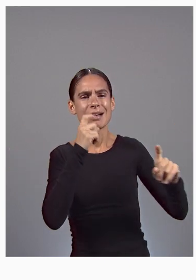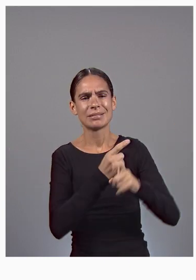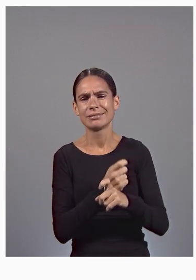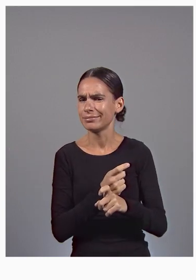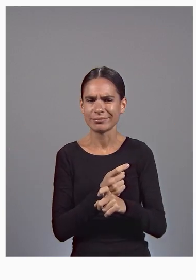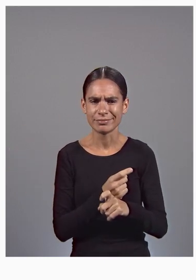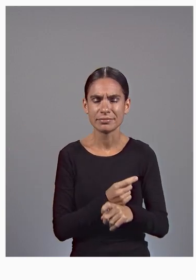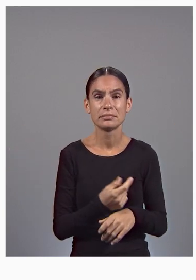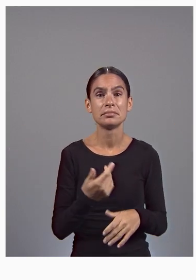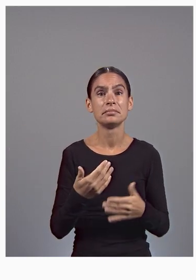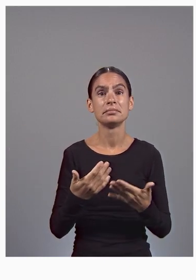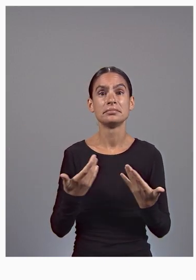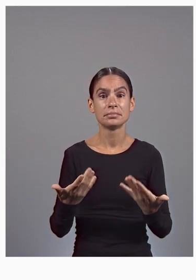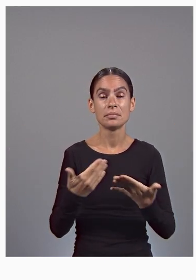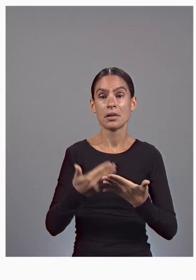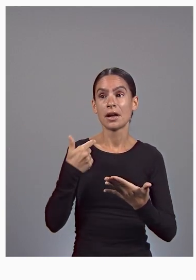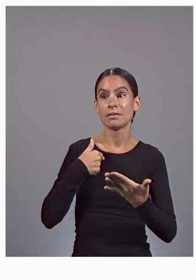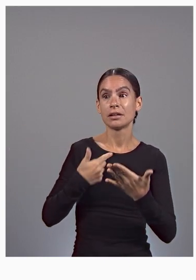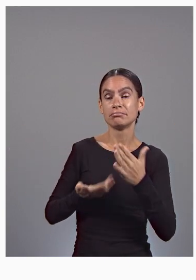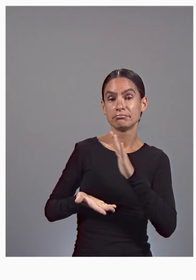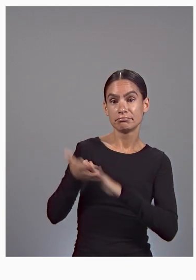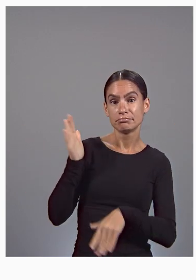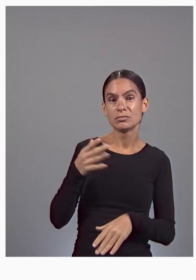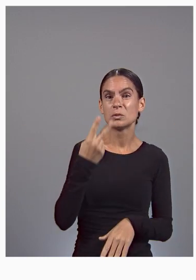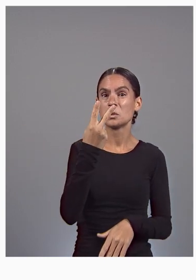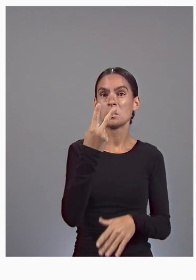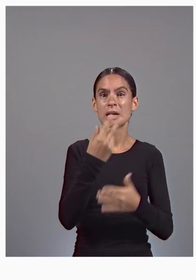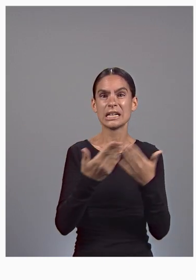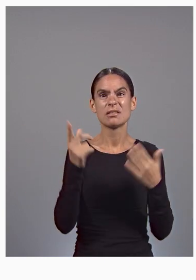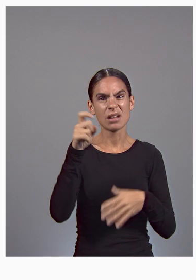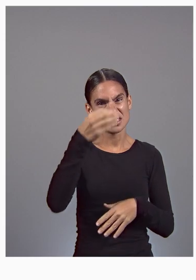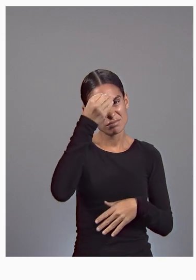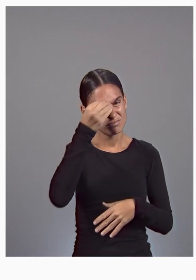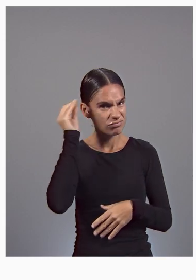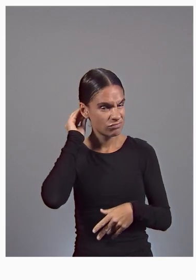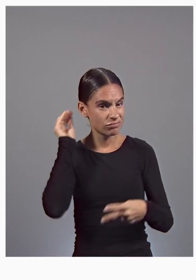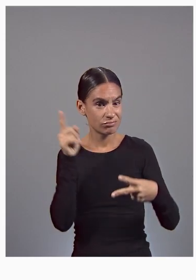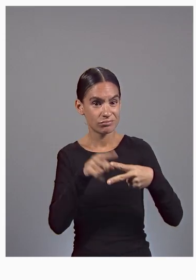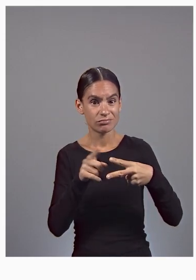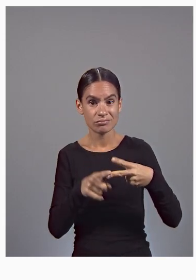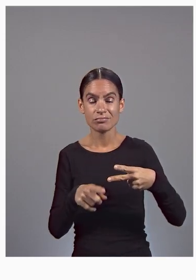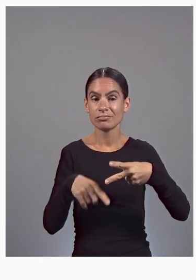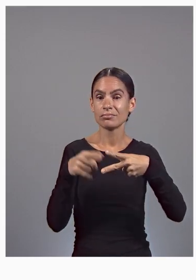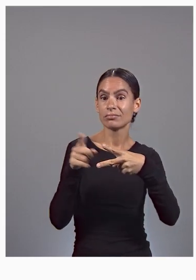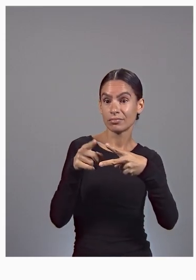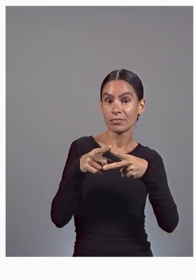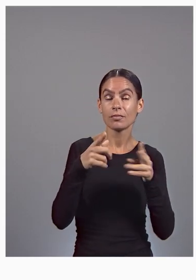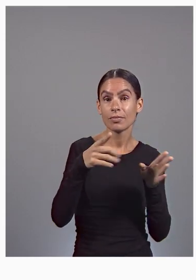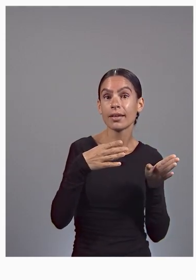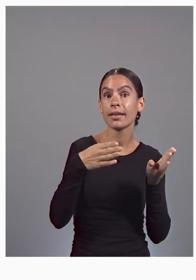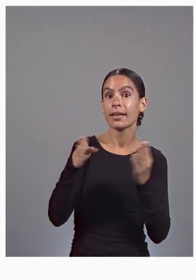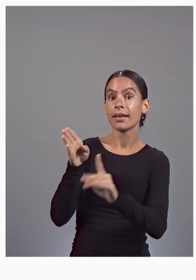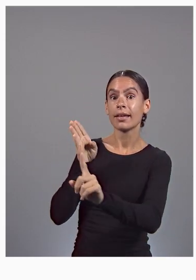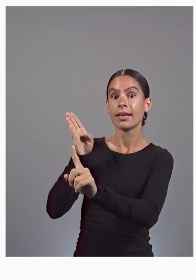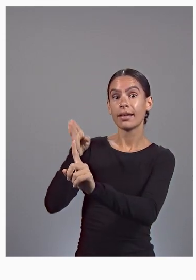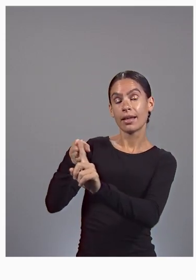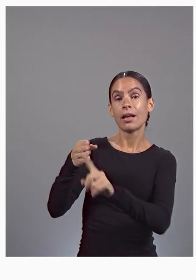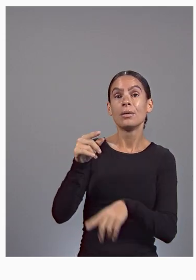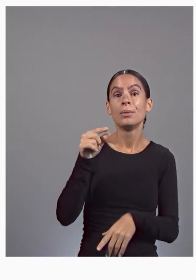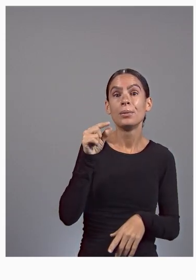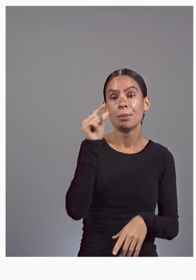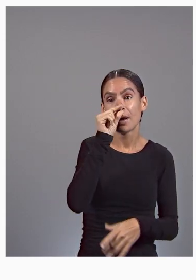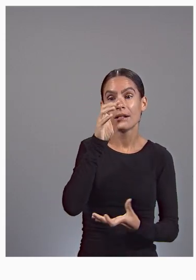Before I go, here are two things to remember. One, moving to Google Cloud gives you